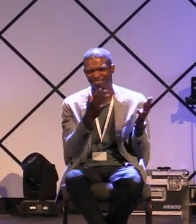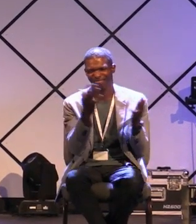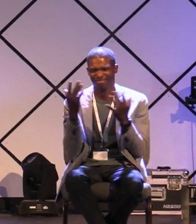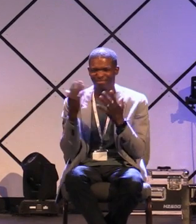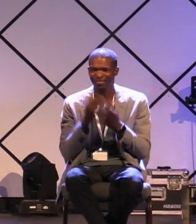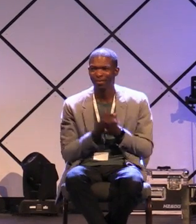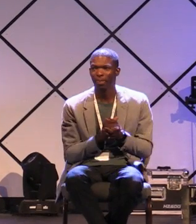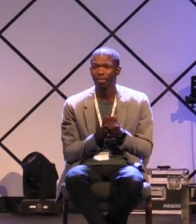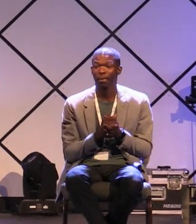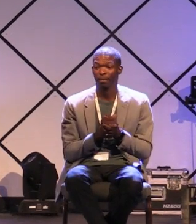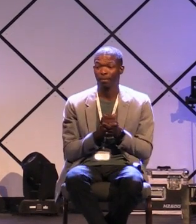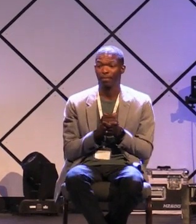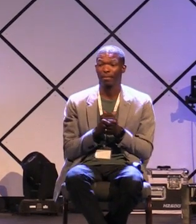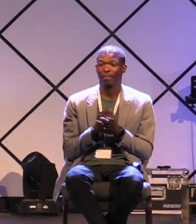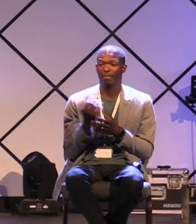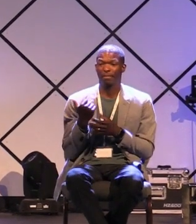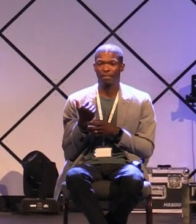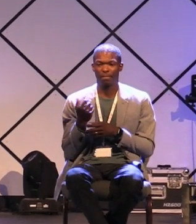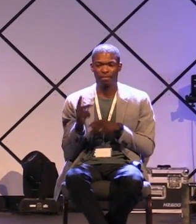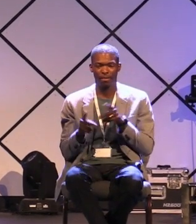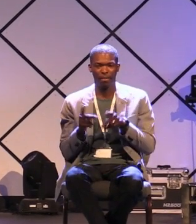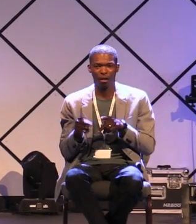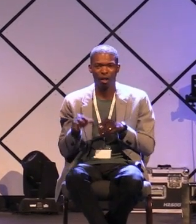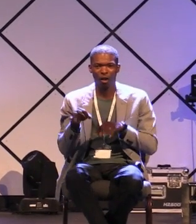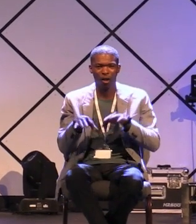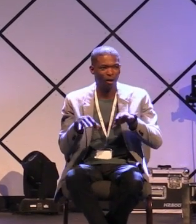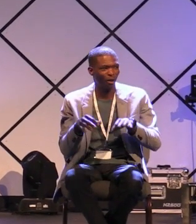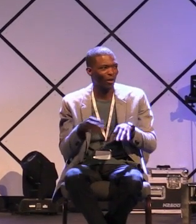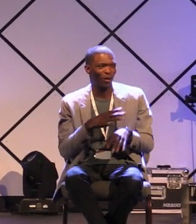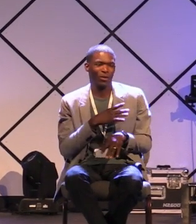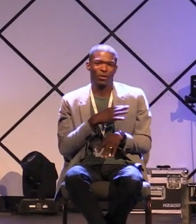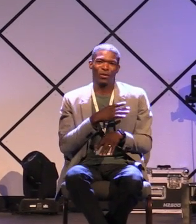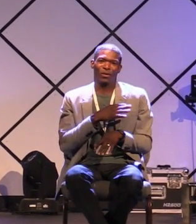If we add our donors, now I would call that a superfecta.